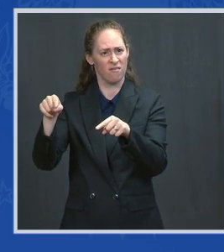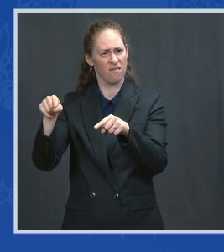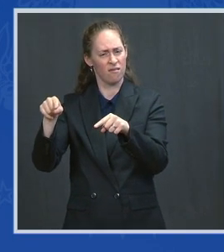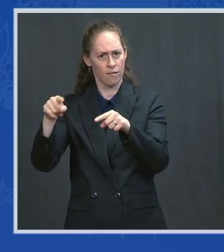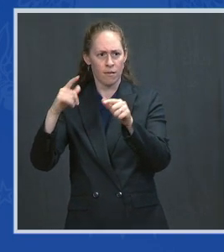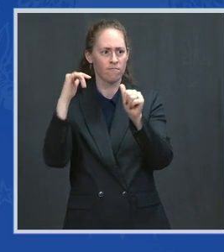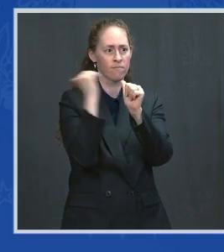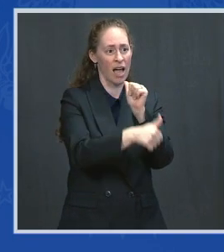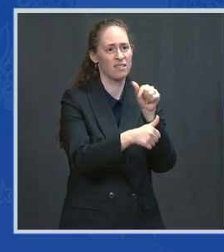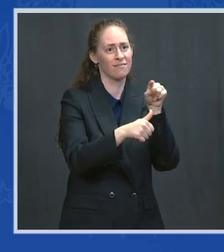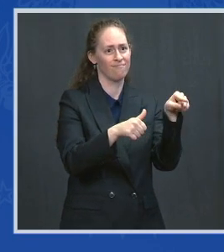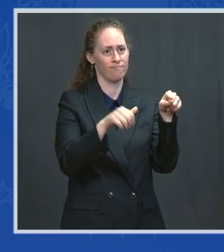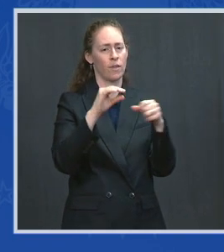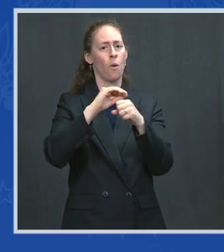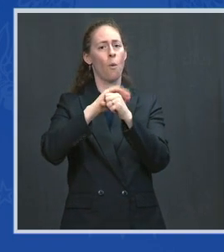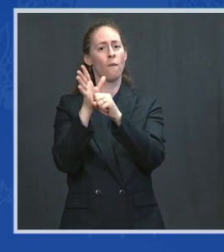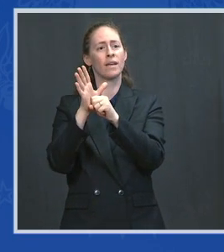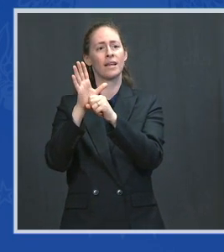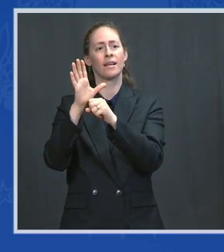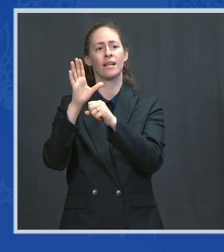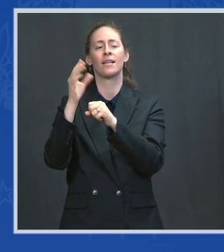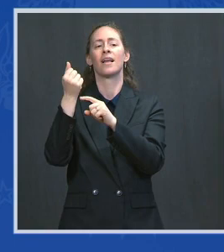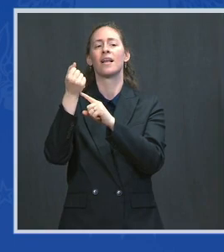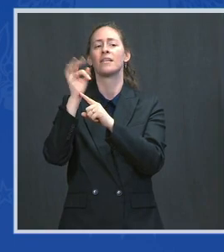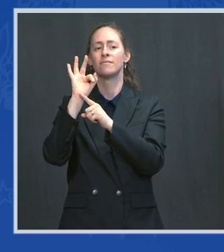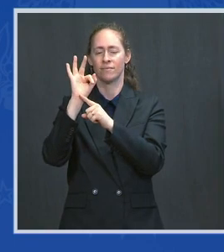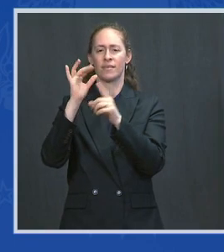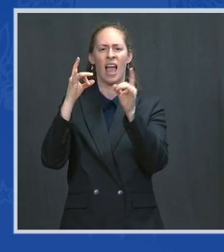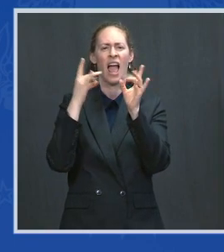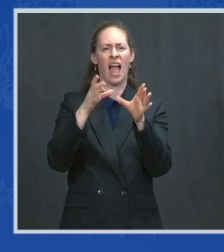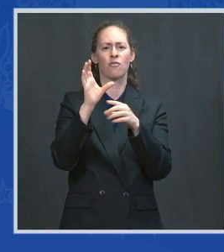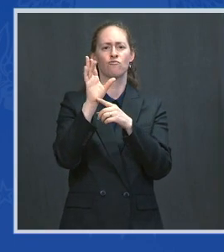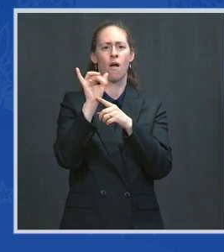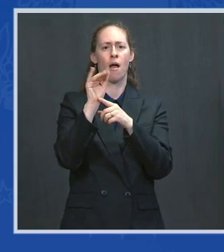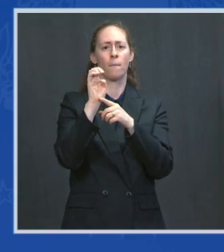COVID-19 Hate Crimes Act. Thank you.